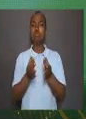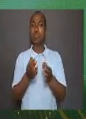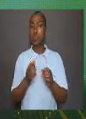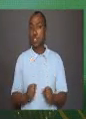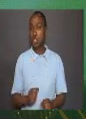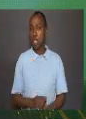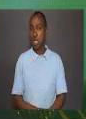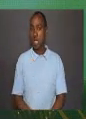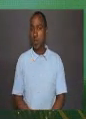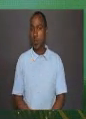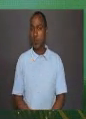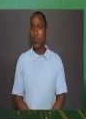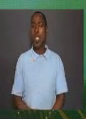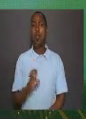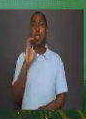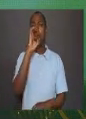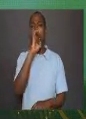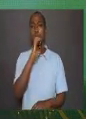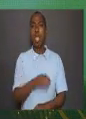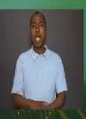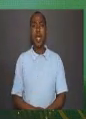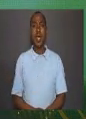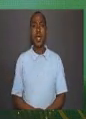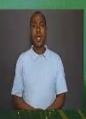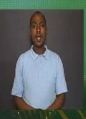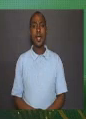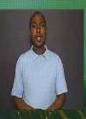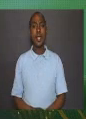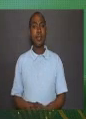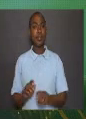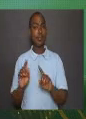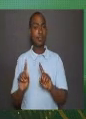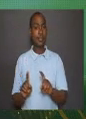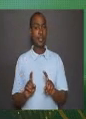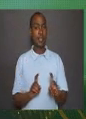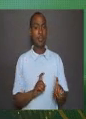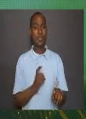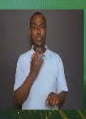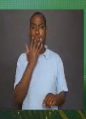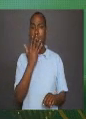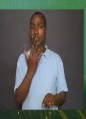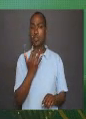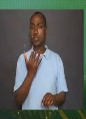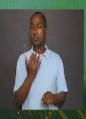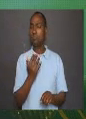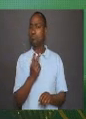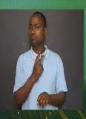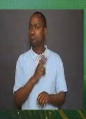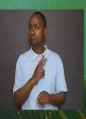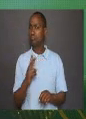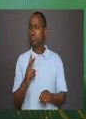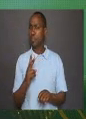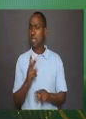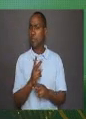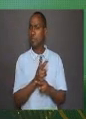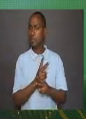Luckily, in Ethiopia, we examine our blood supplies very carefully,